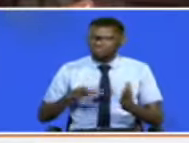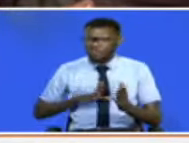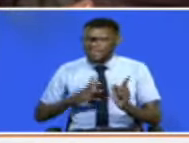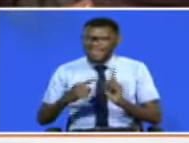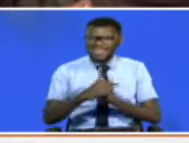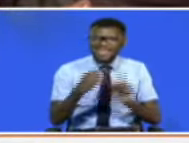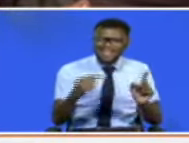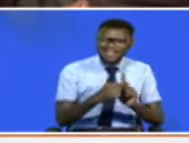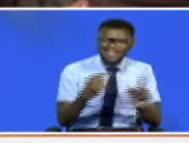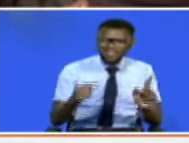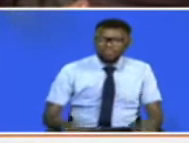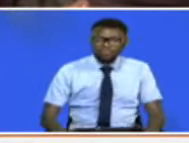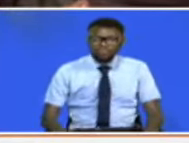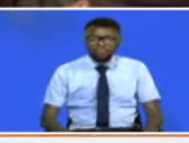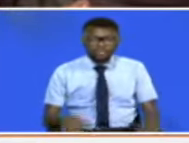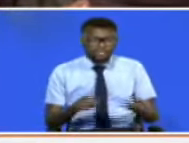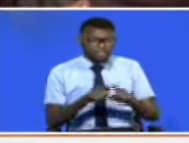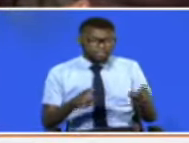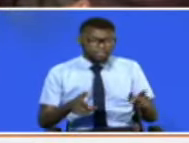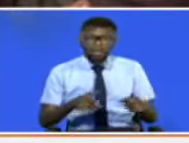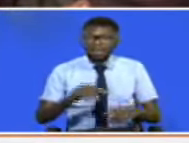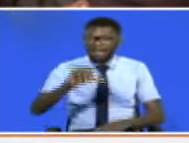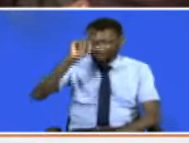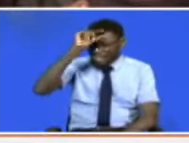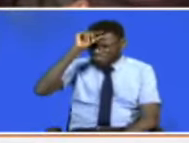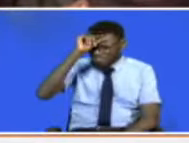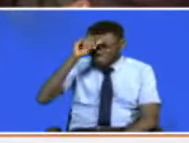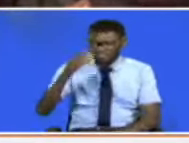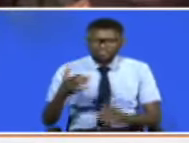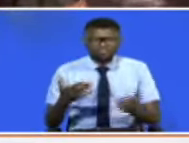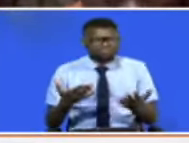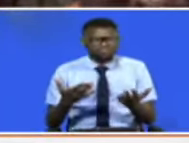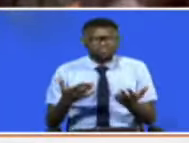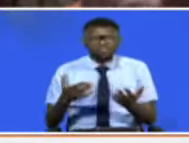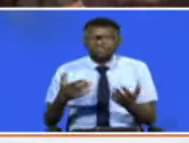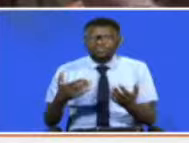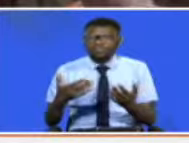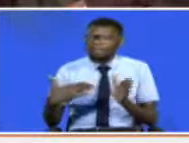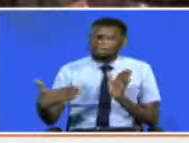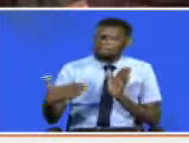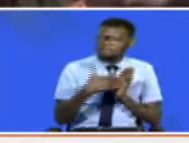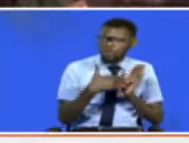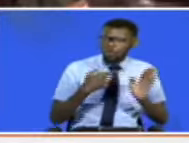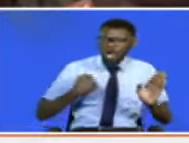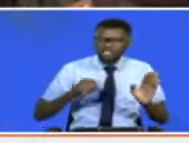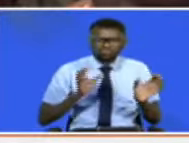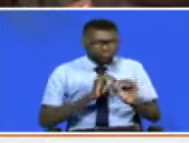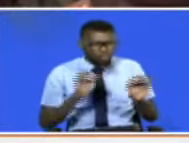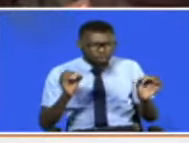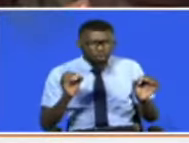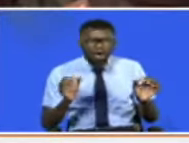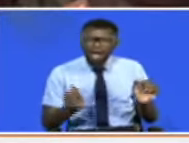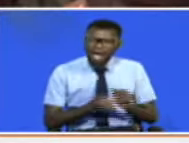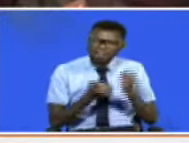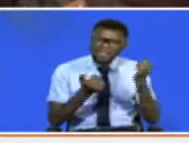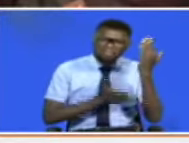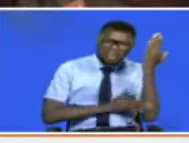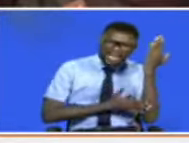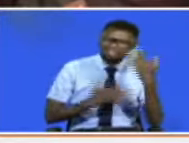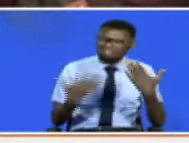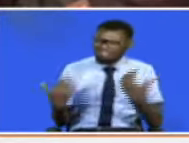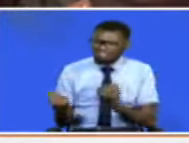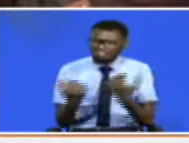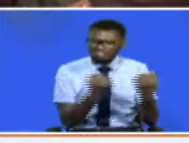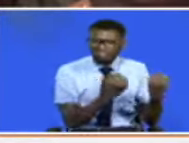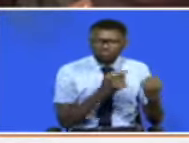every opportunity we will get to speak about the atrocities in this country, we shall use those opportunities. So let them be ready, let